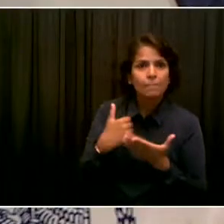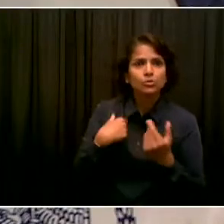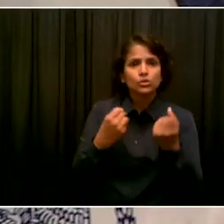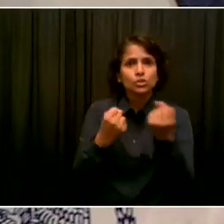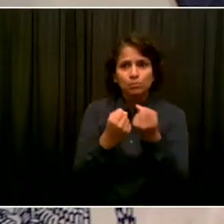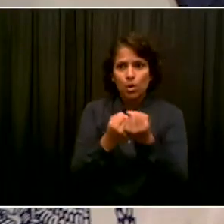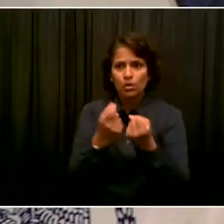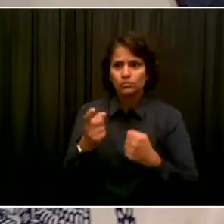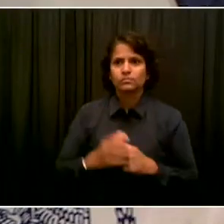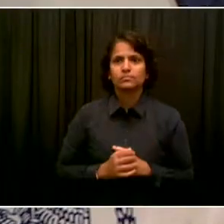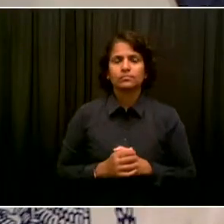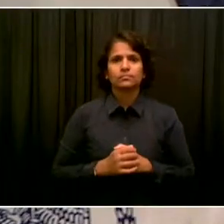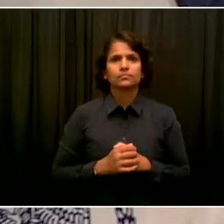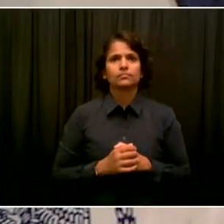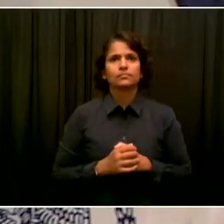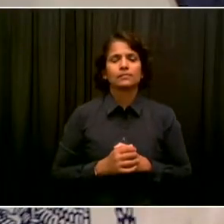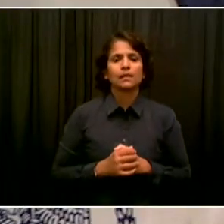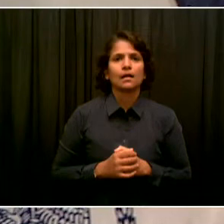Katie.